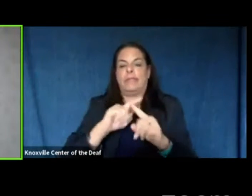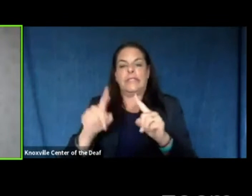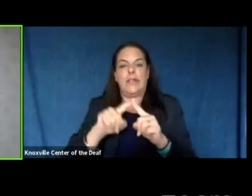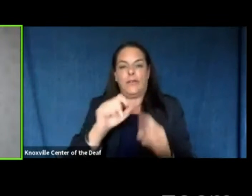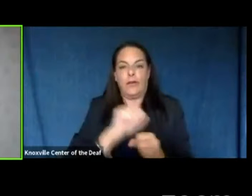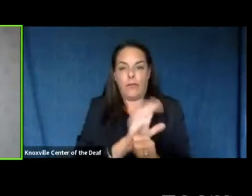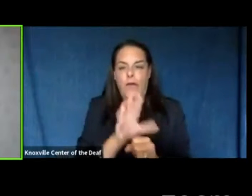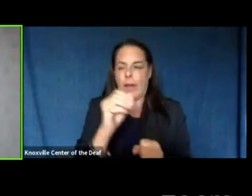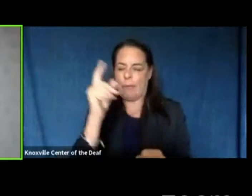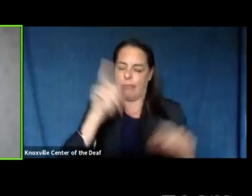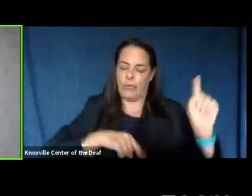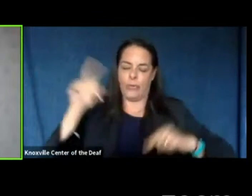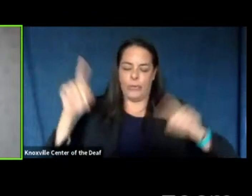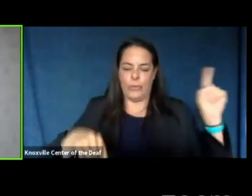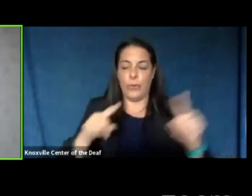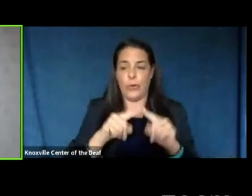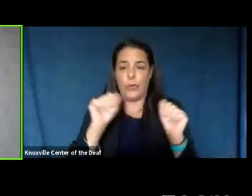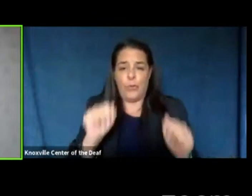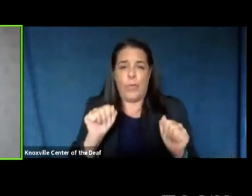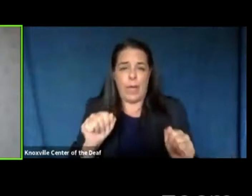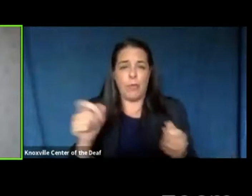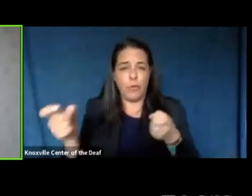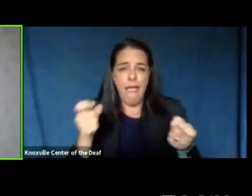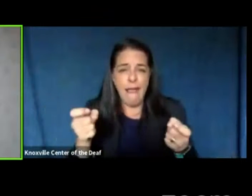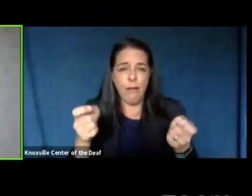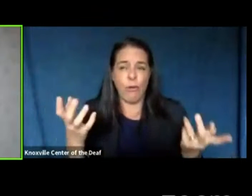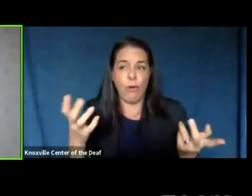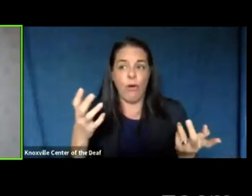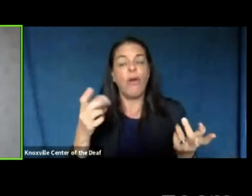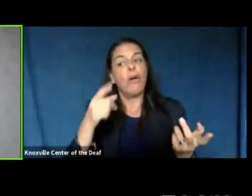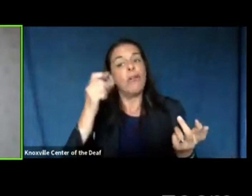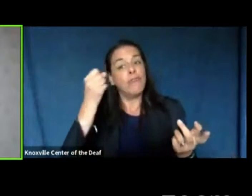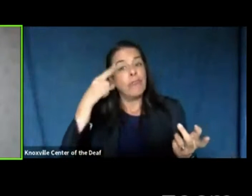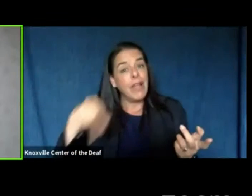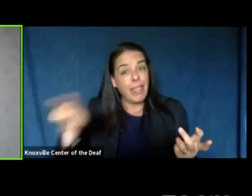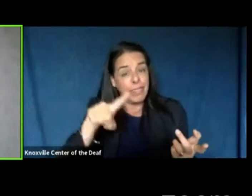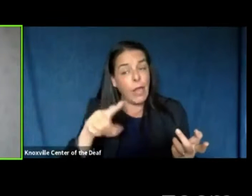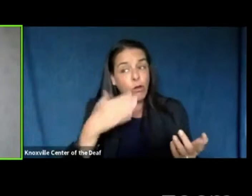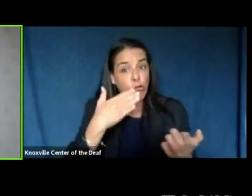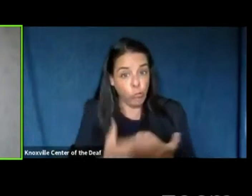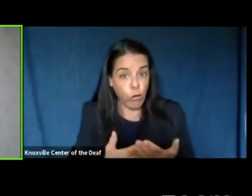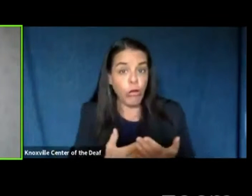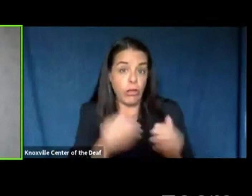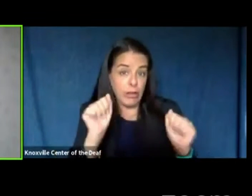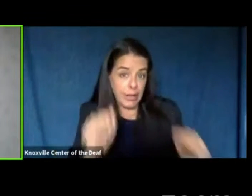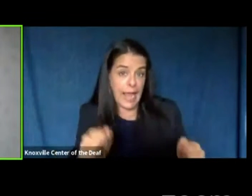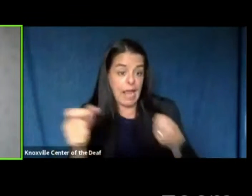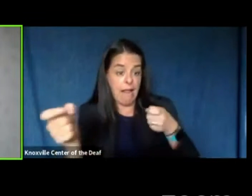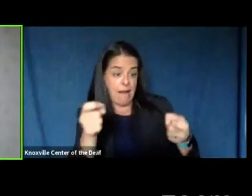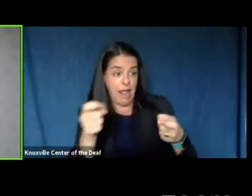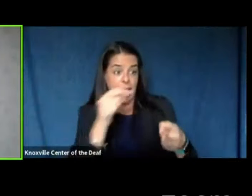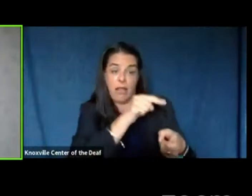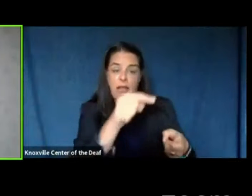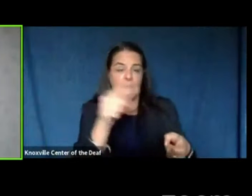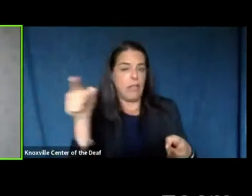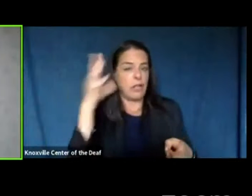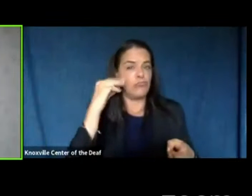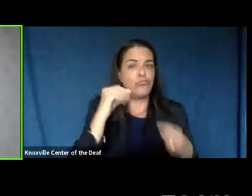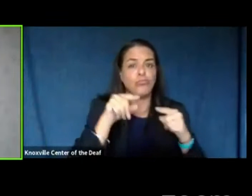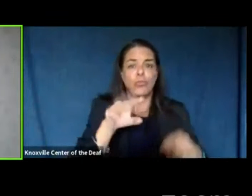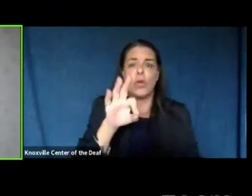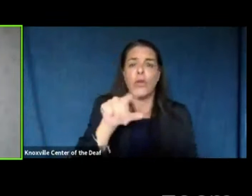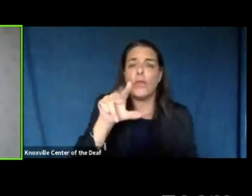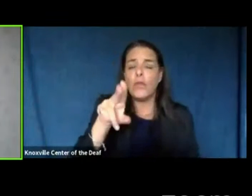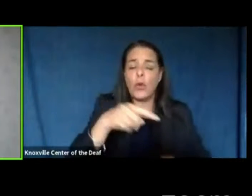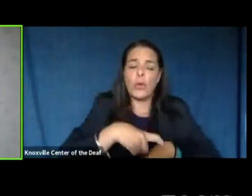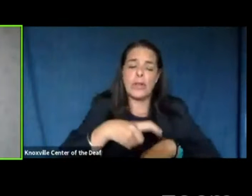maintain their capacity. And this is something, again, they're very good at doing. They do it every year during the fall, during flu season.